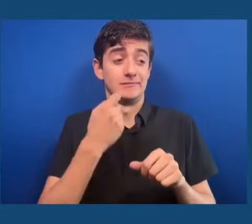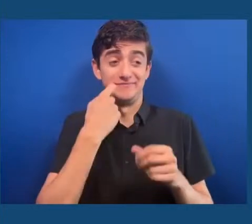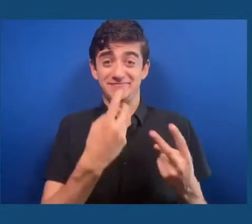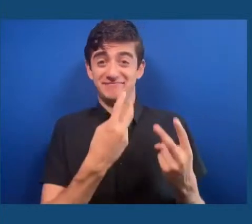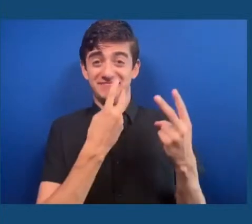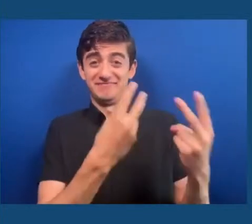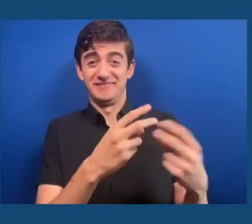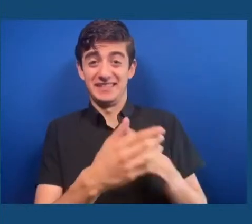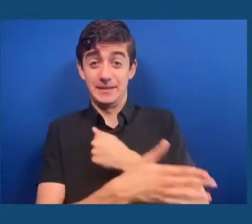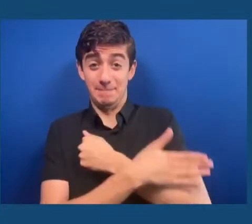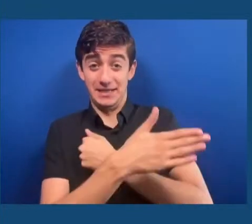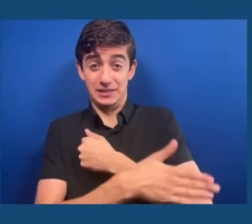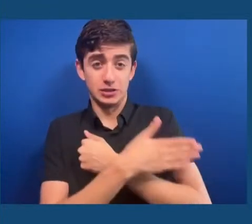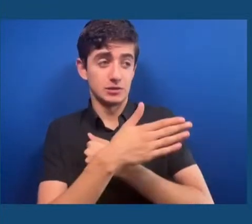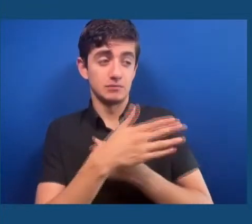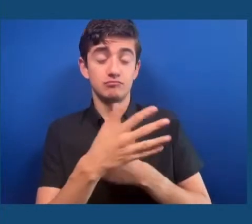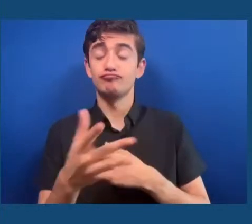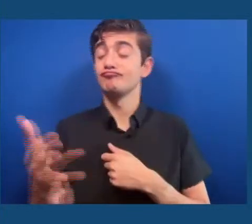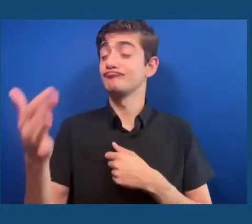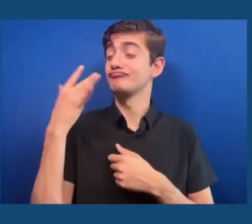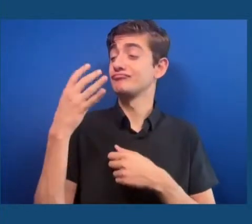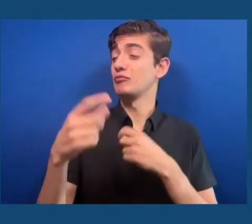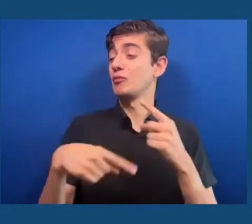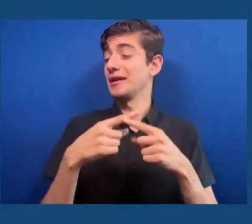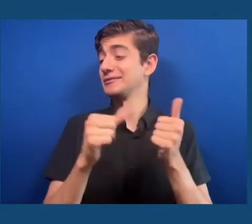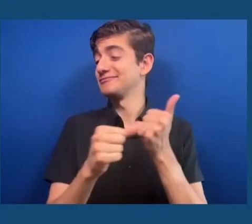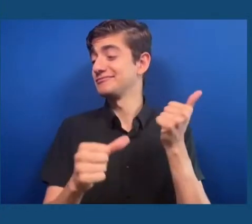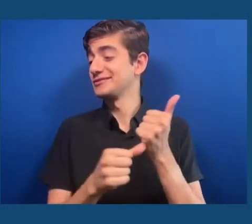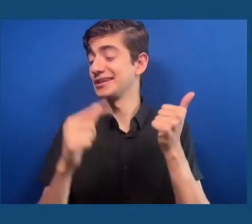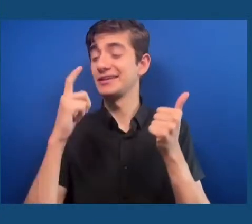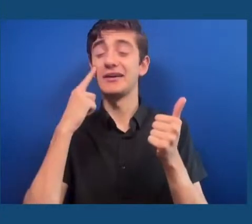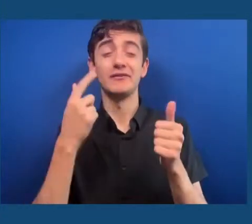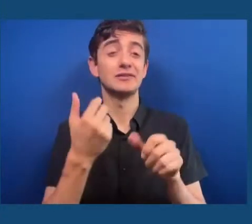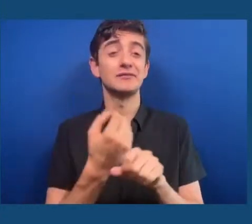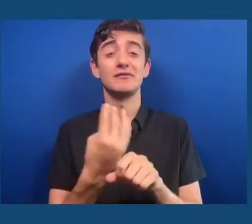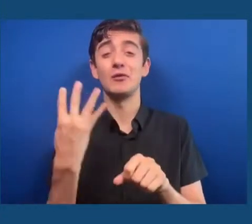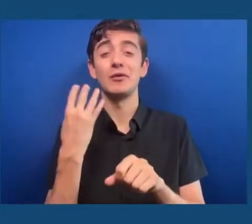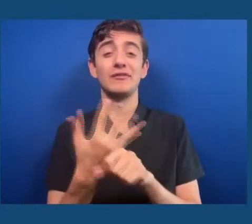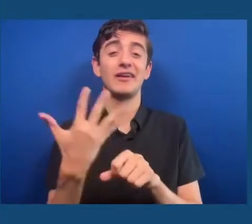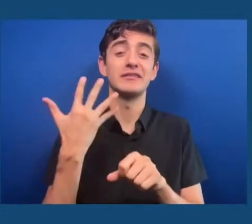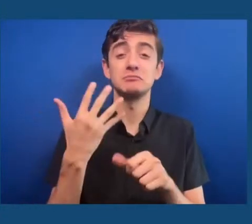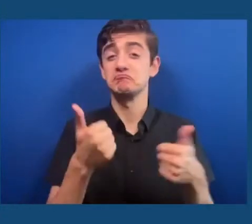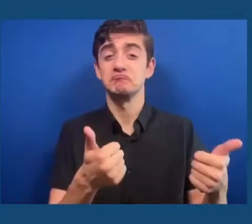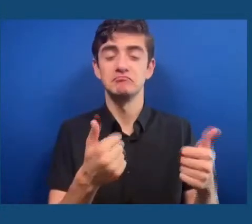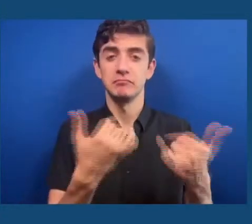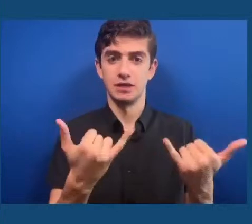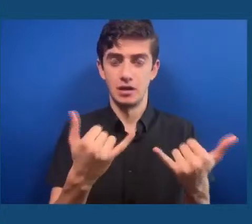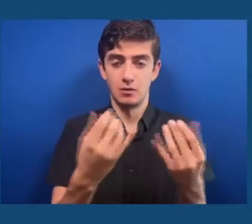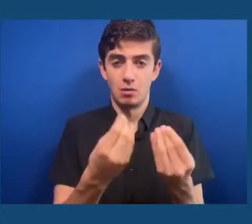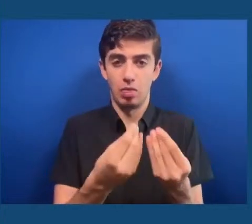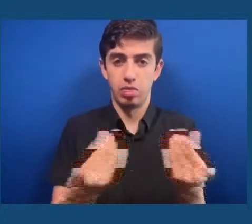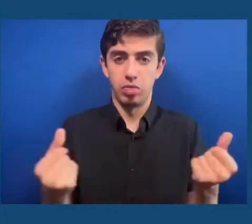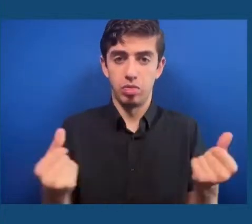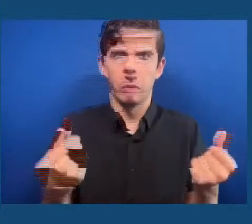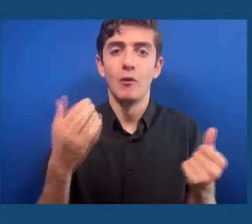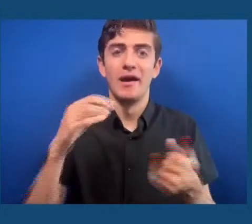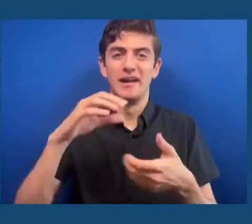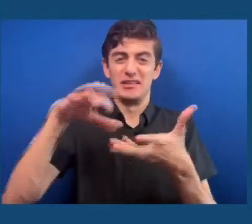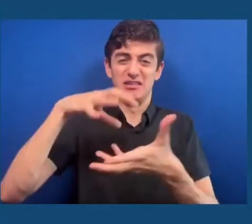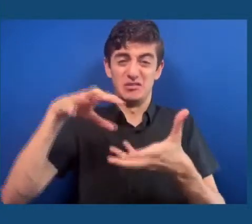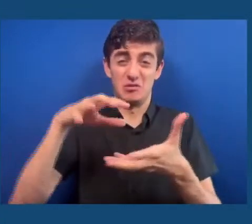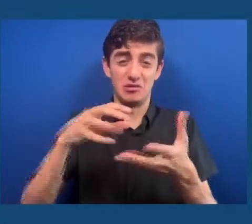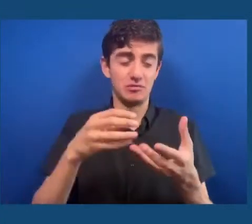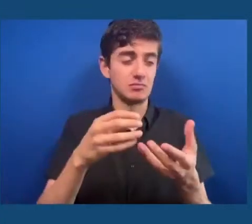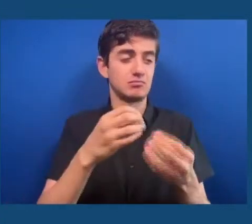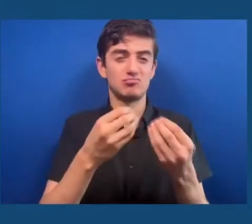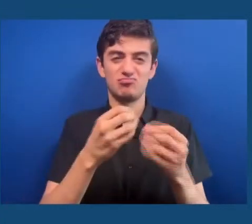vanished. These storms have caused such serious erosion, especially to the Ditch Plains coastline, that it became even